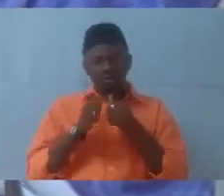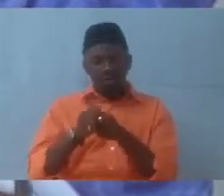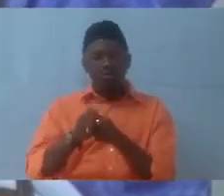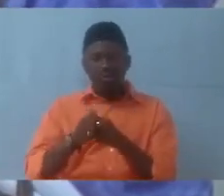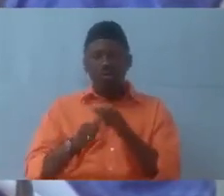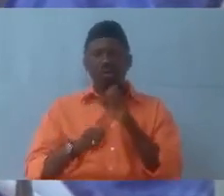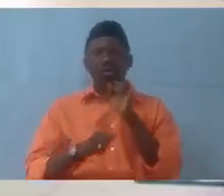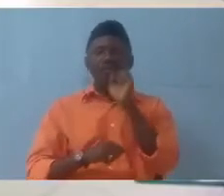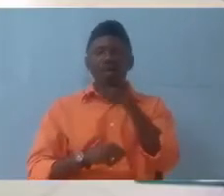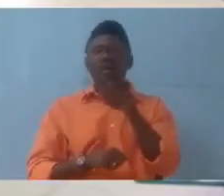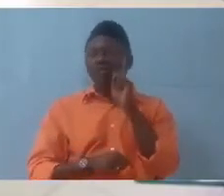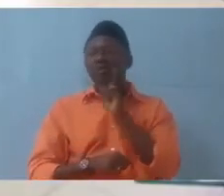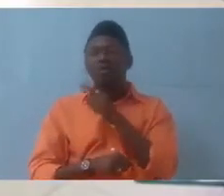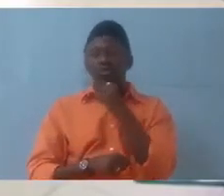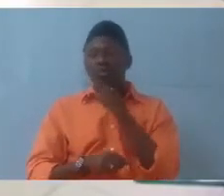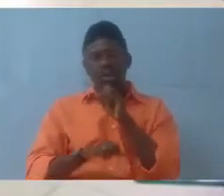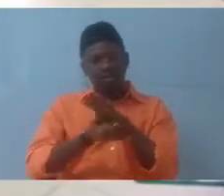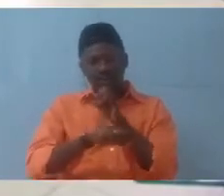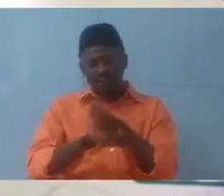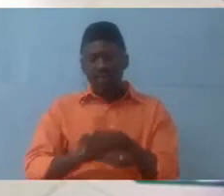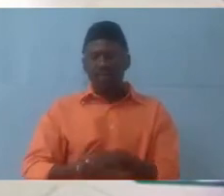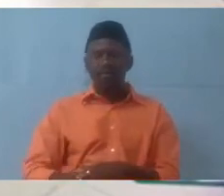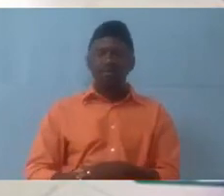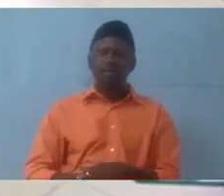si contana trop si erreur.